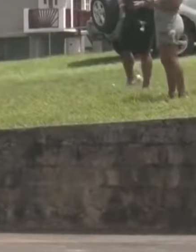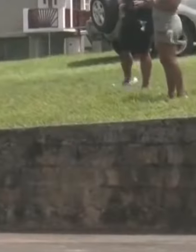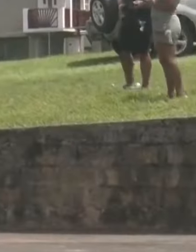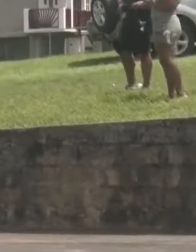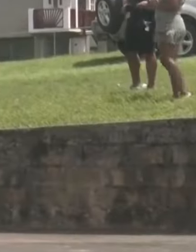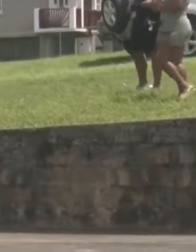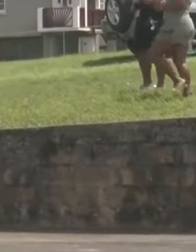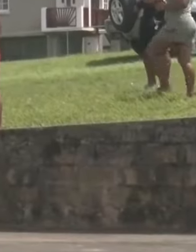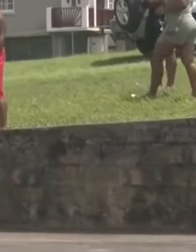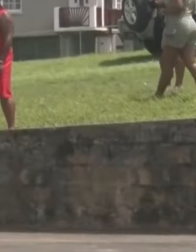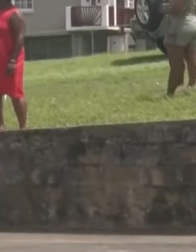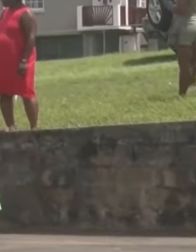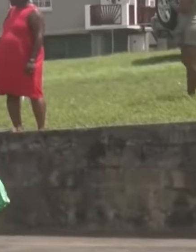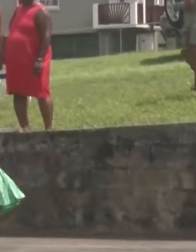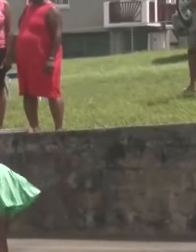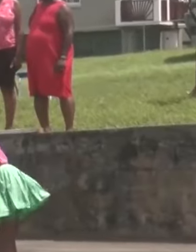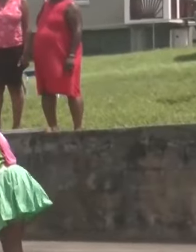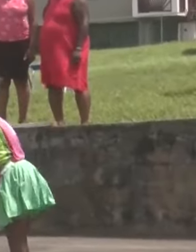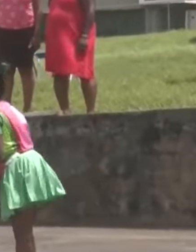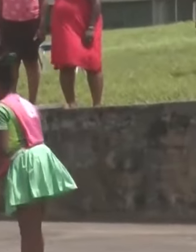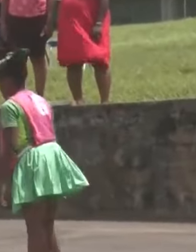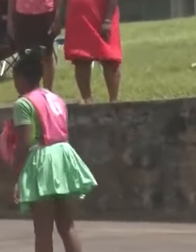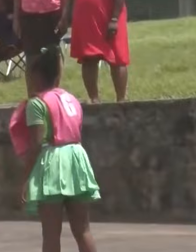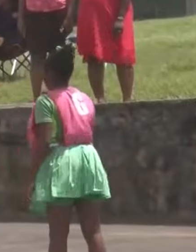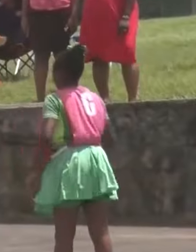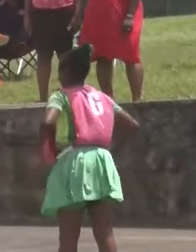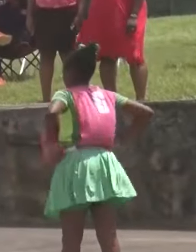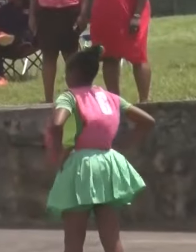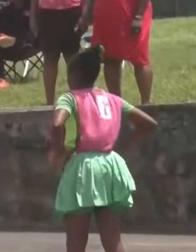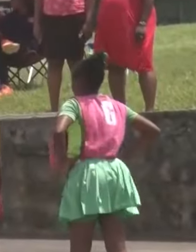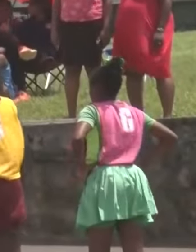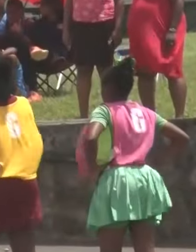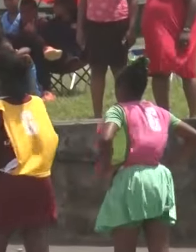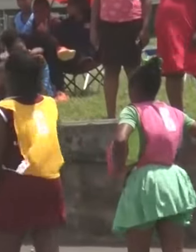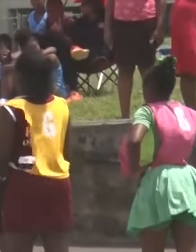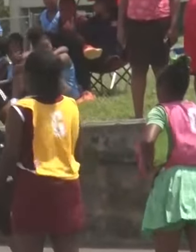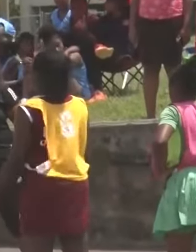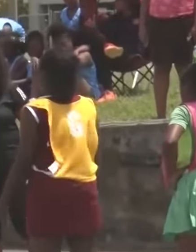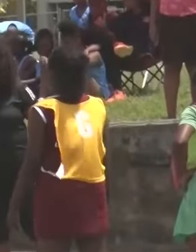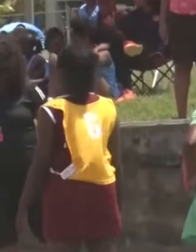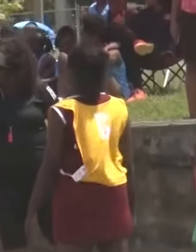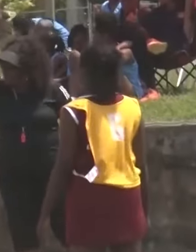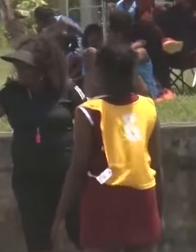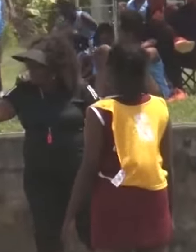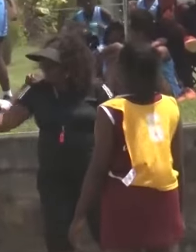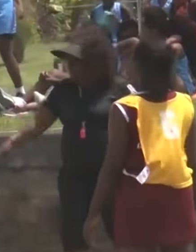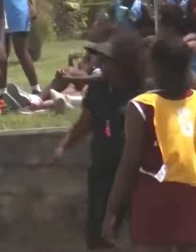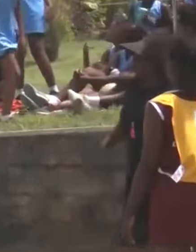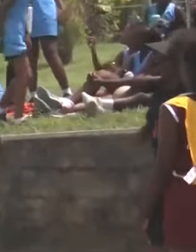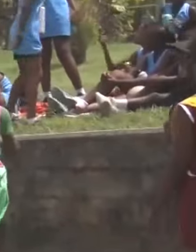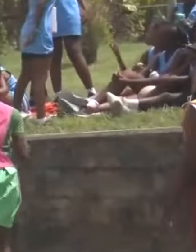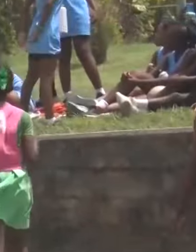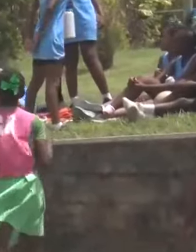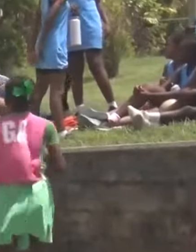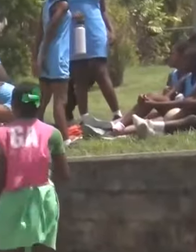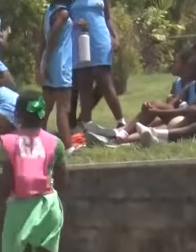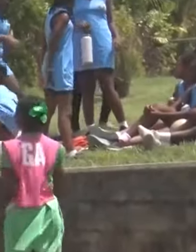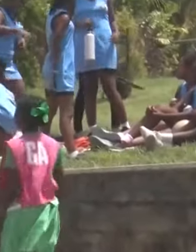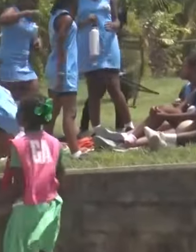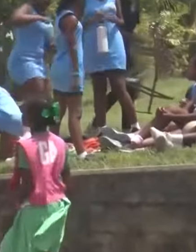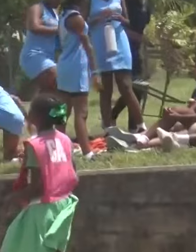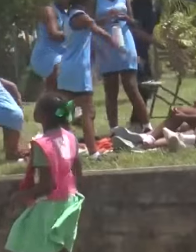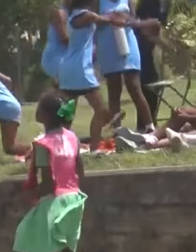First game in our coverage features Christchurch girls in green taking on Hilda Skeen, and it was first blood to the girls from